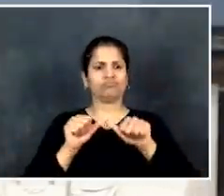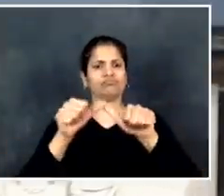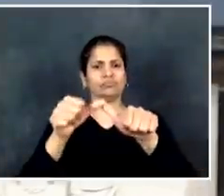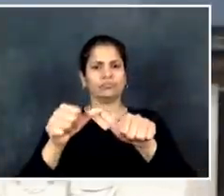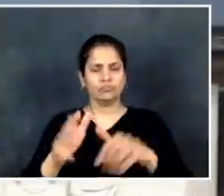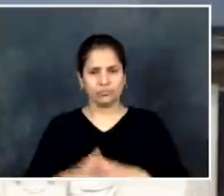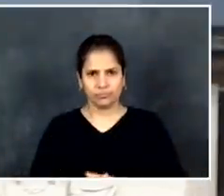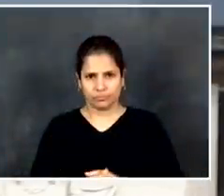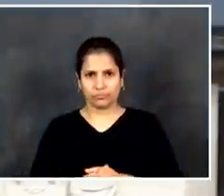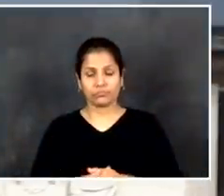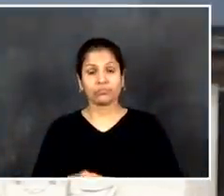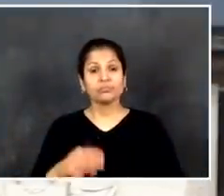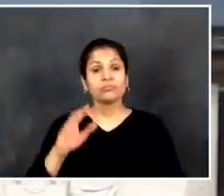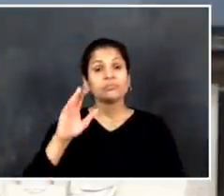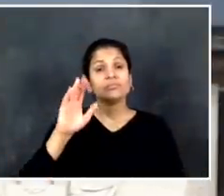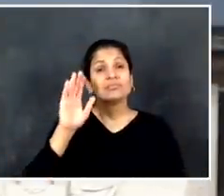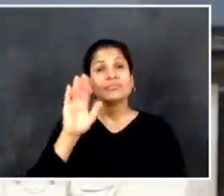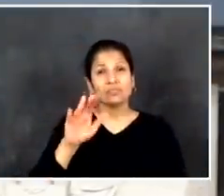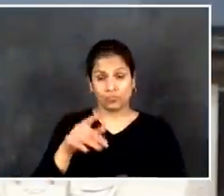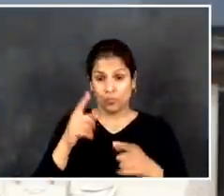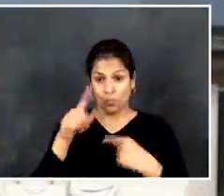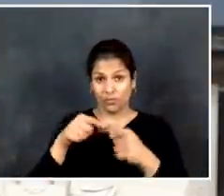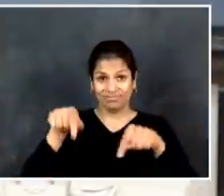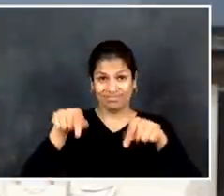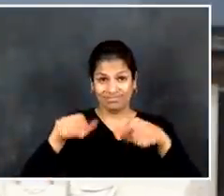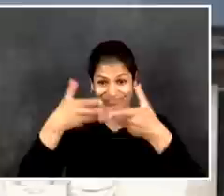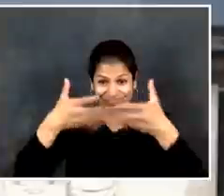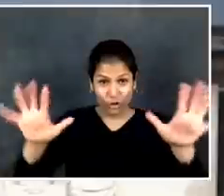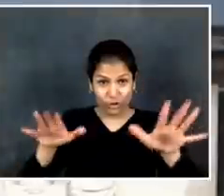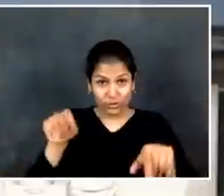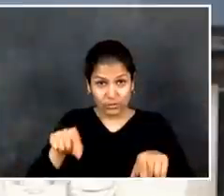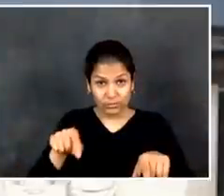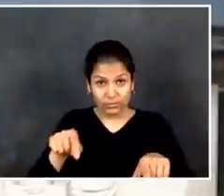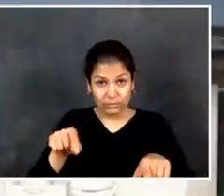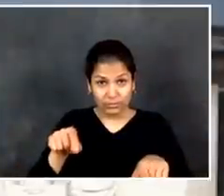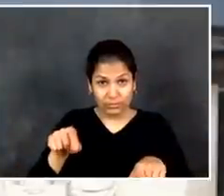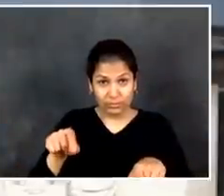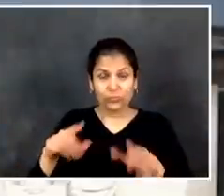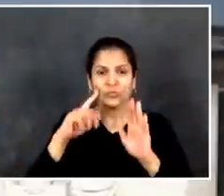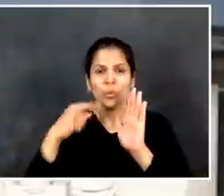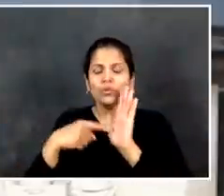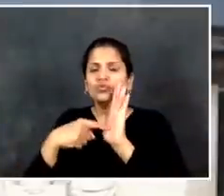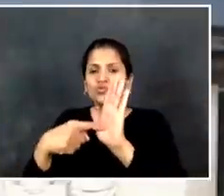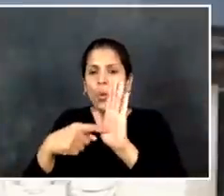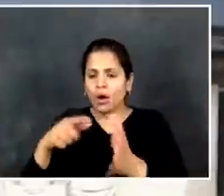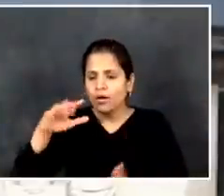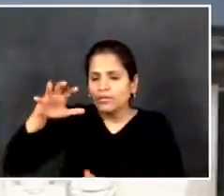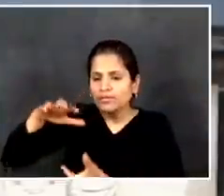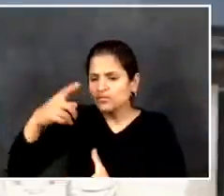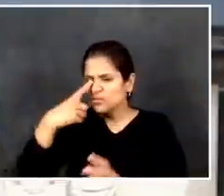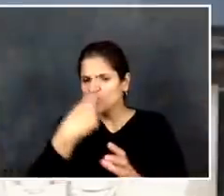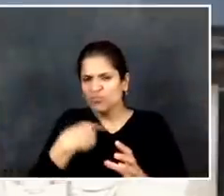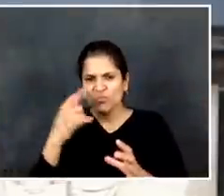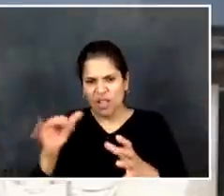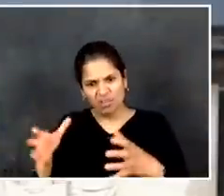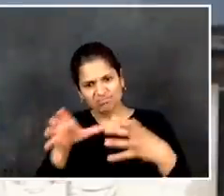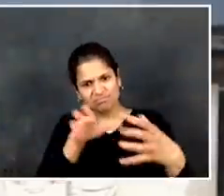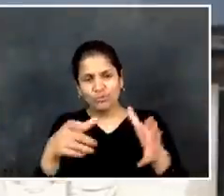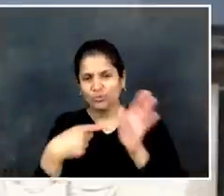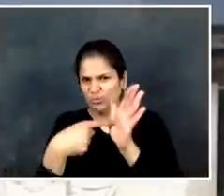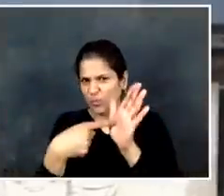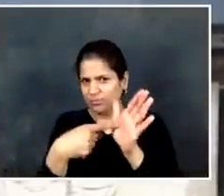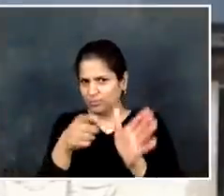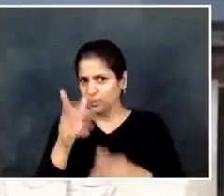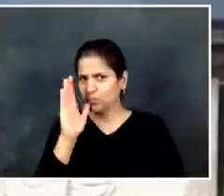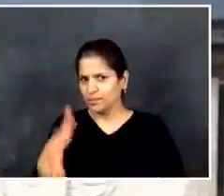can see it. And Scott, you can just describe first in the microphone what you're going to show people, and then you can do that. But let's have Mitch Katz first